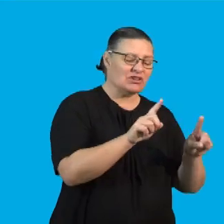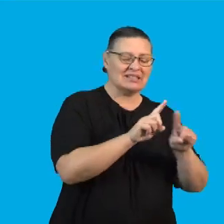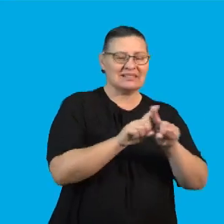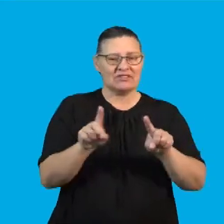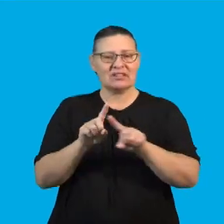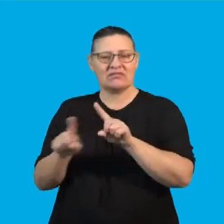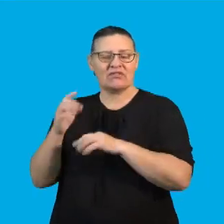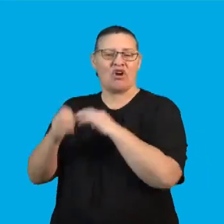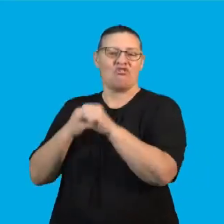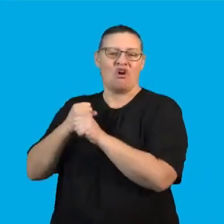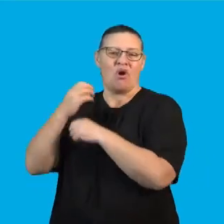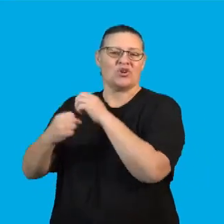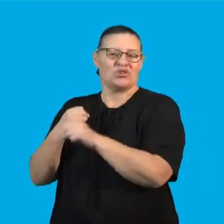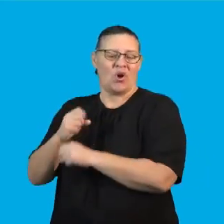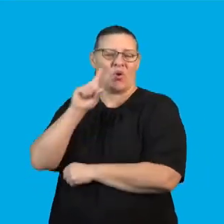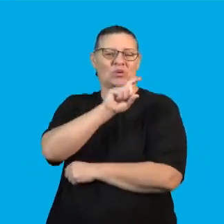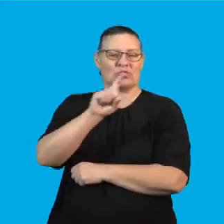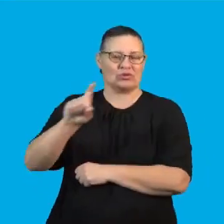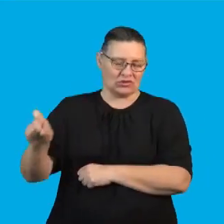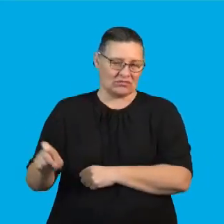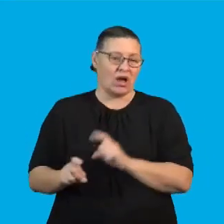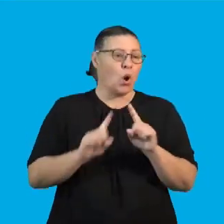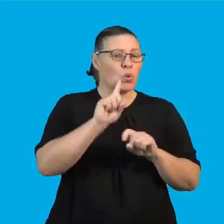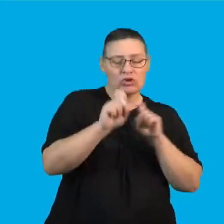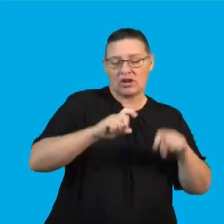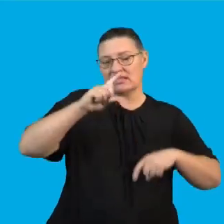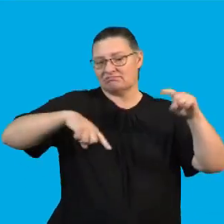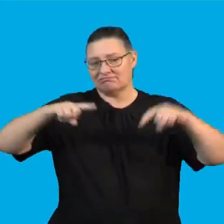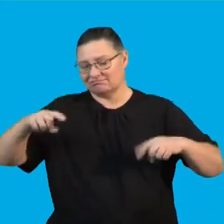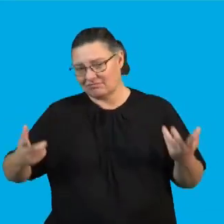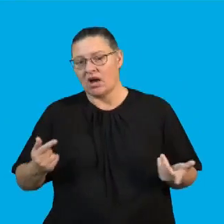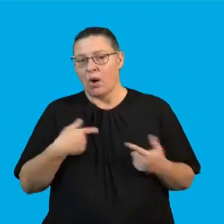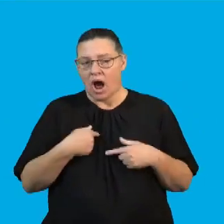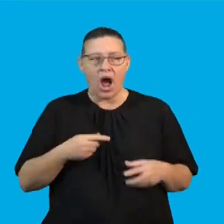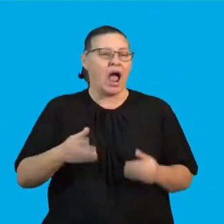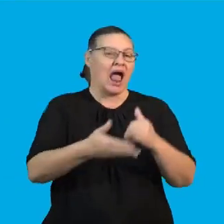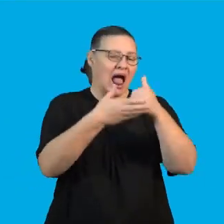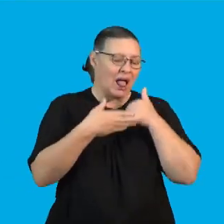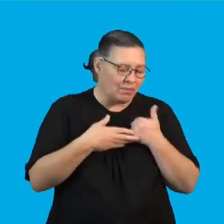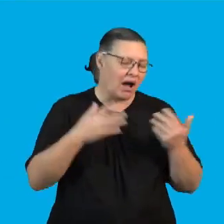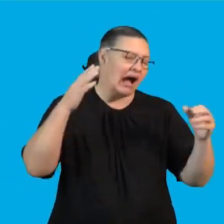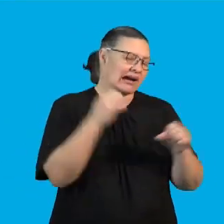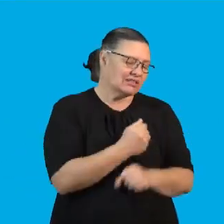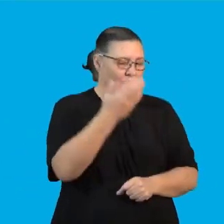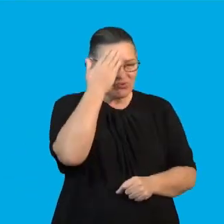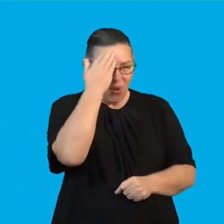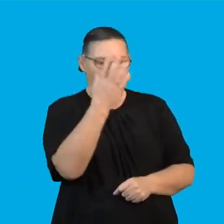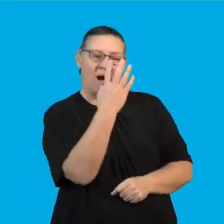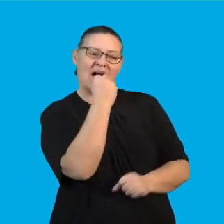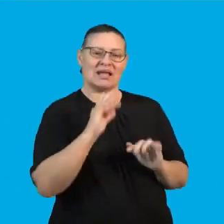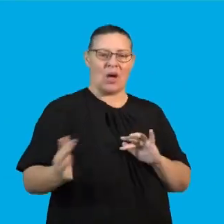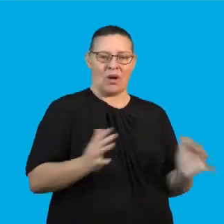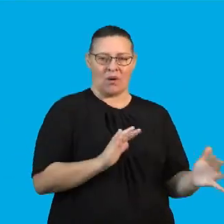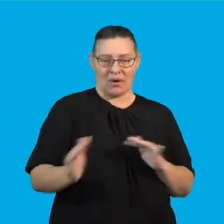bringing different types of questions from different resources, and they enrich us because that's our